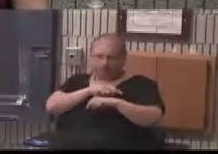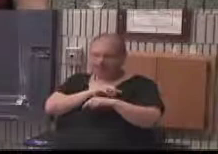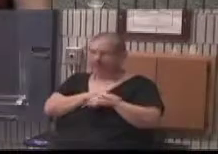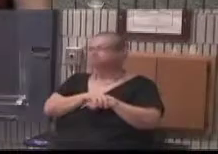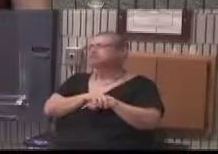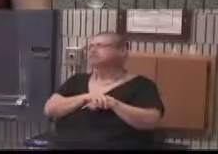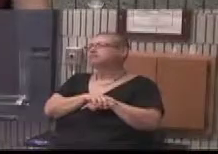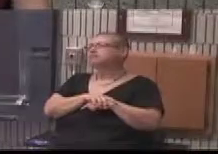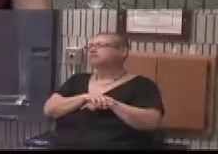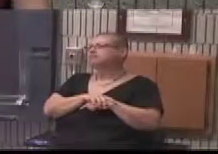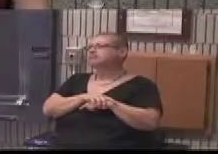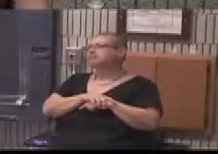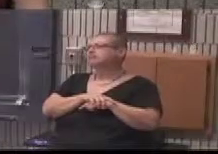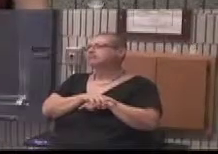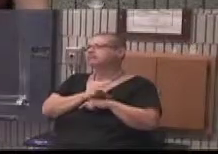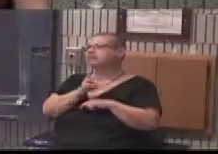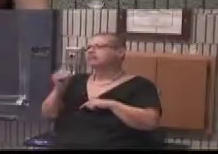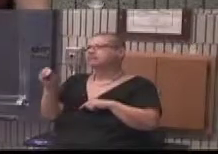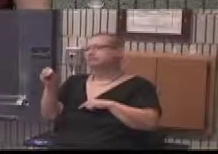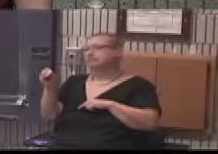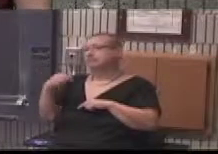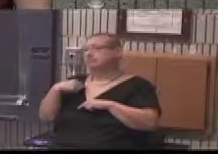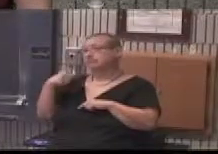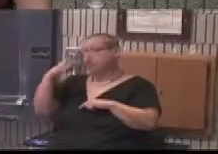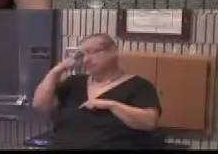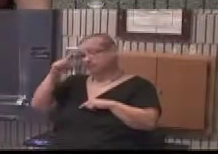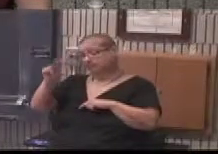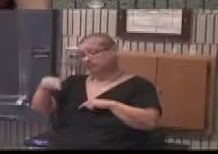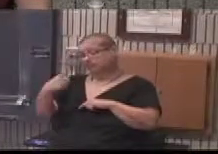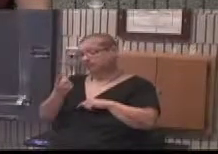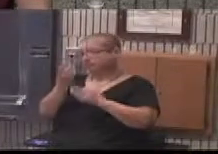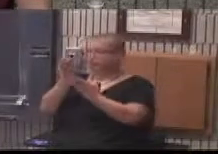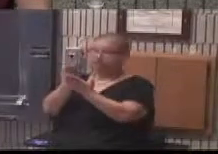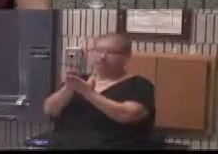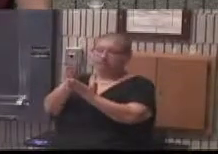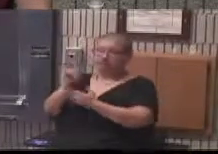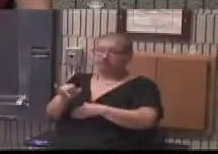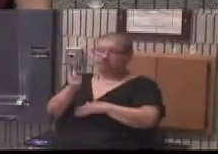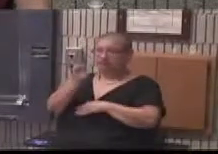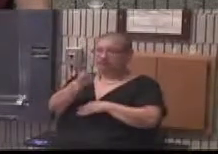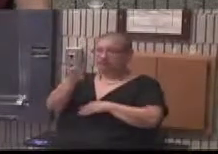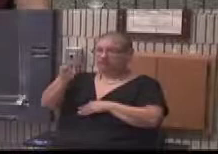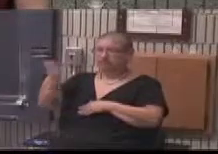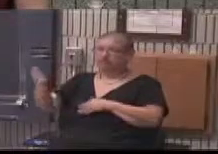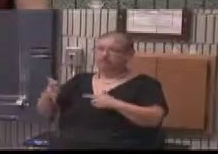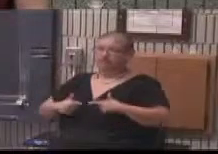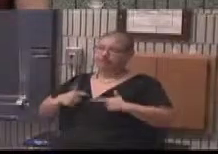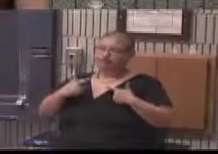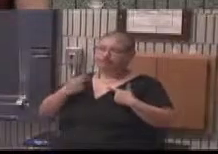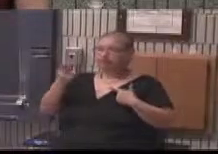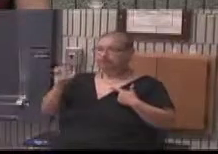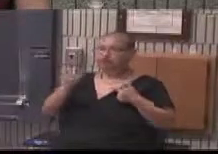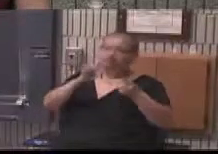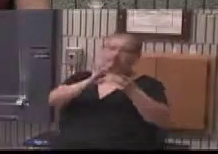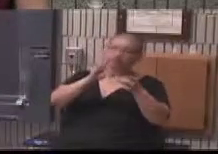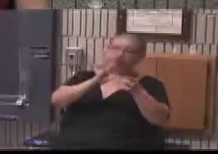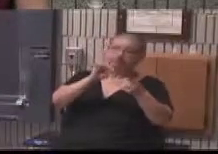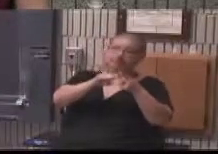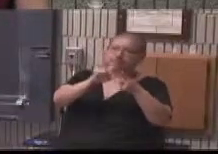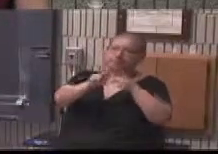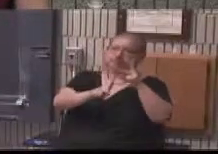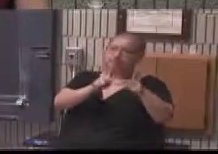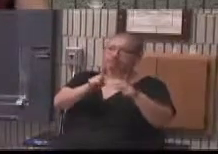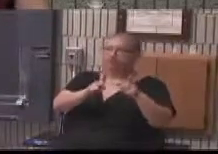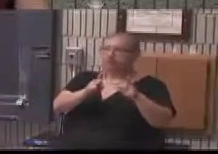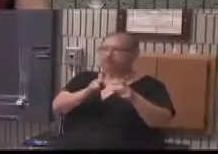And I think that just the fact of the little tidbits on life that he was giving to people about, you